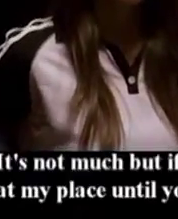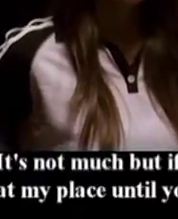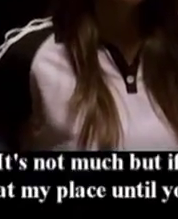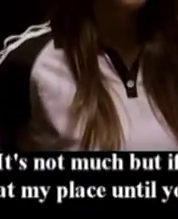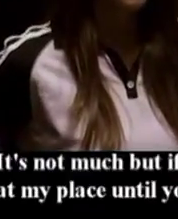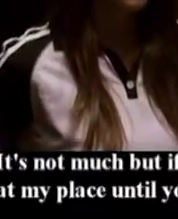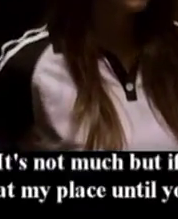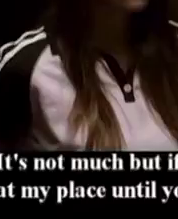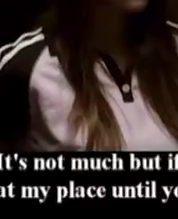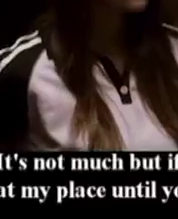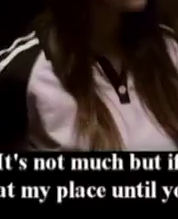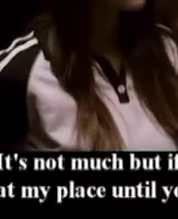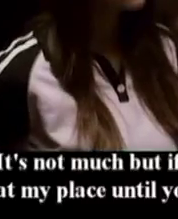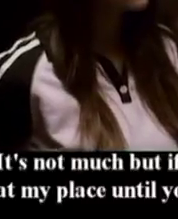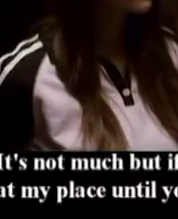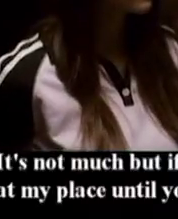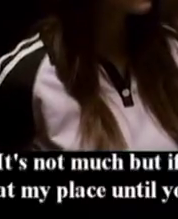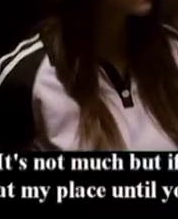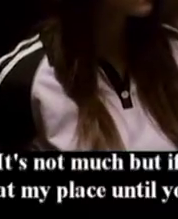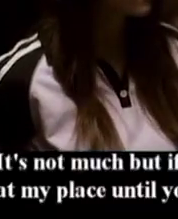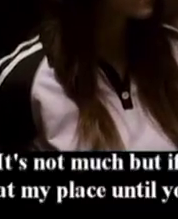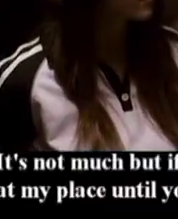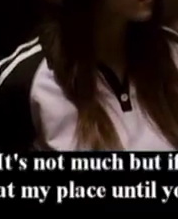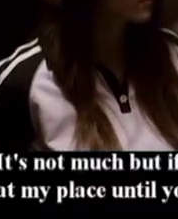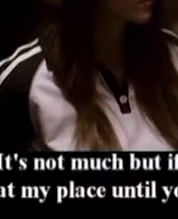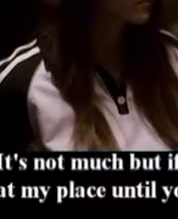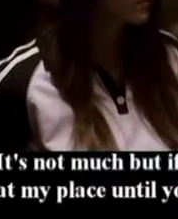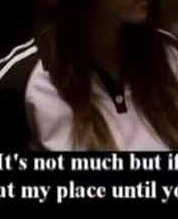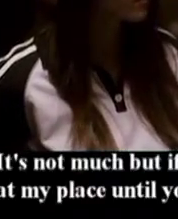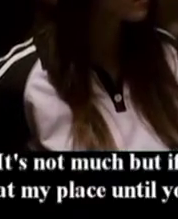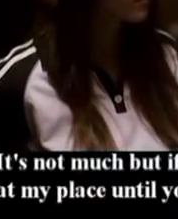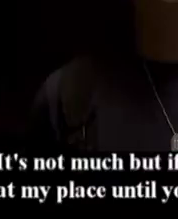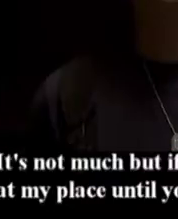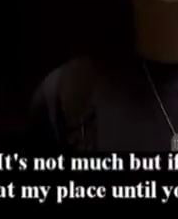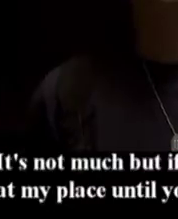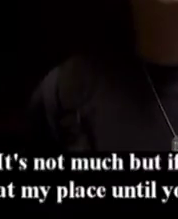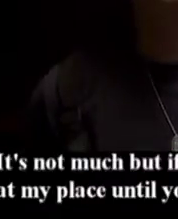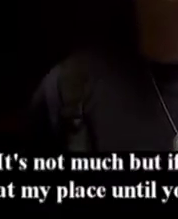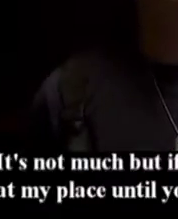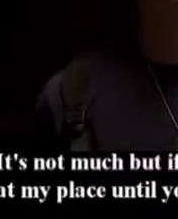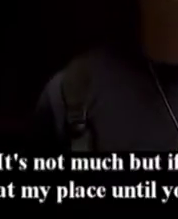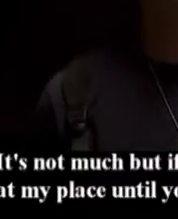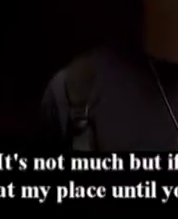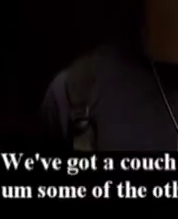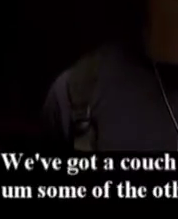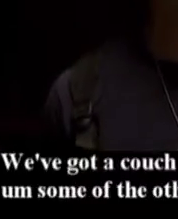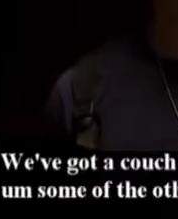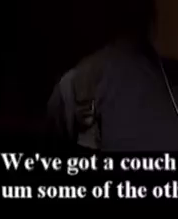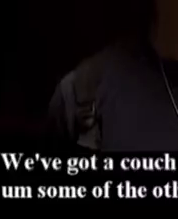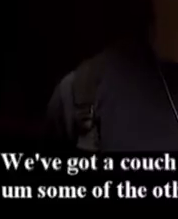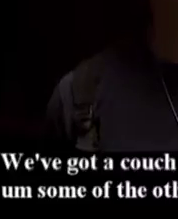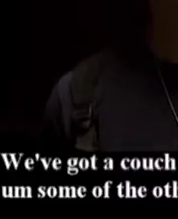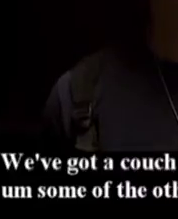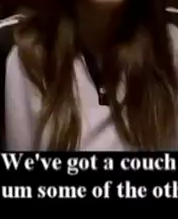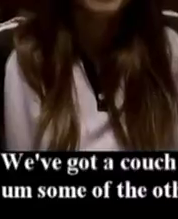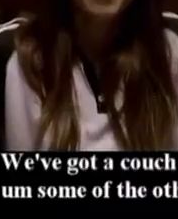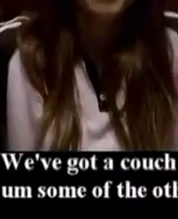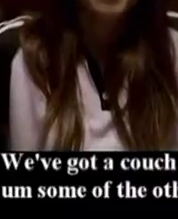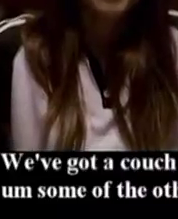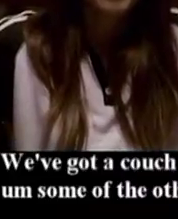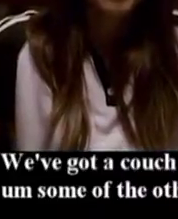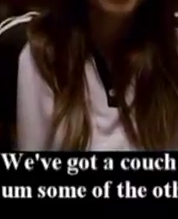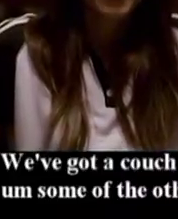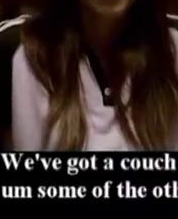It's not much, but if you want, you can stay at my place until you figure things out. We've got a couch in the basement. And